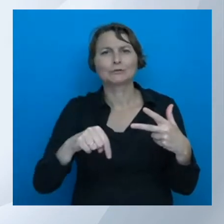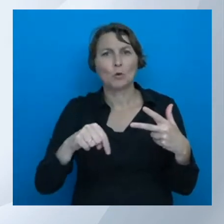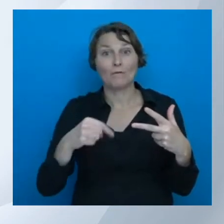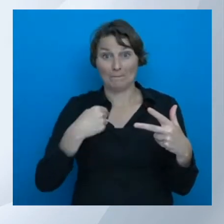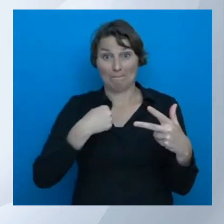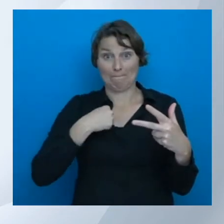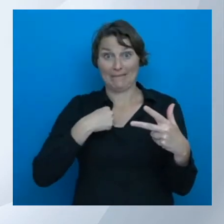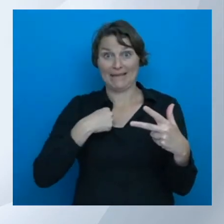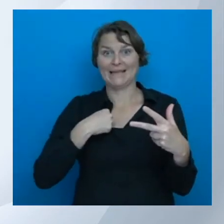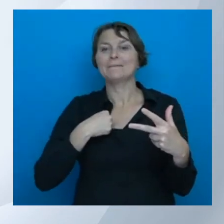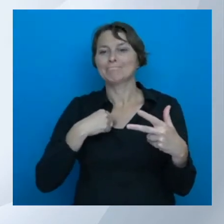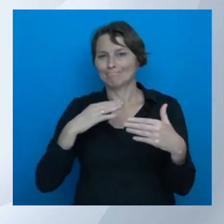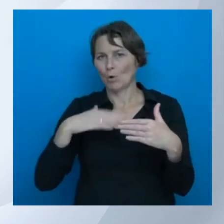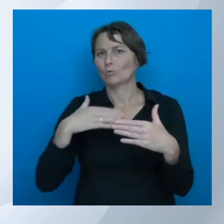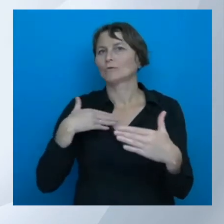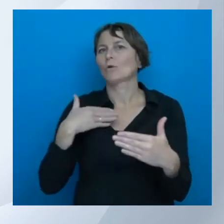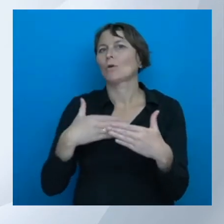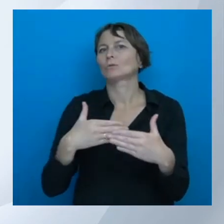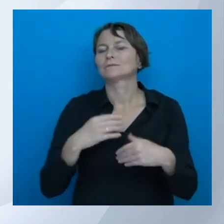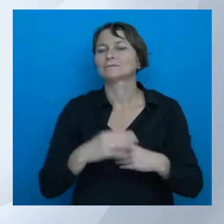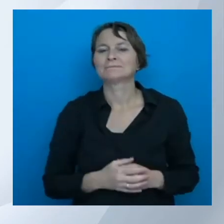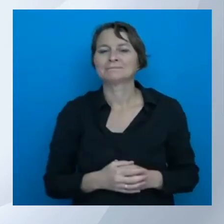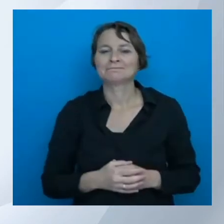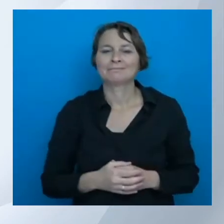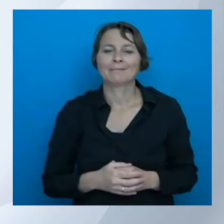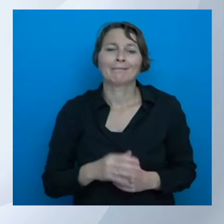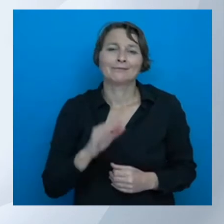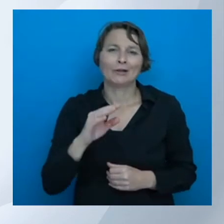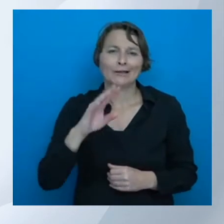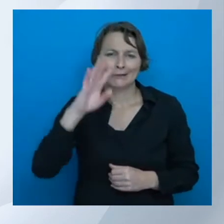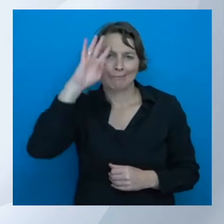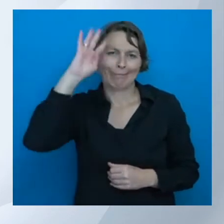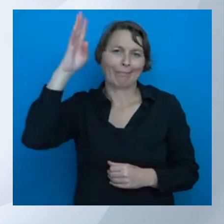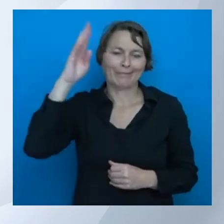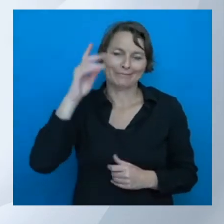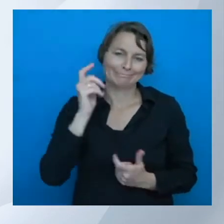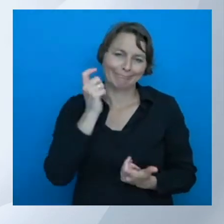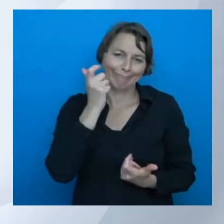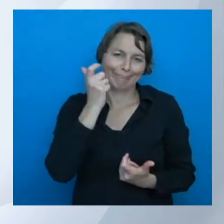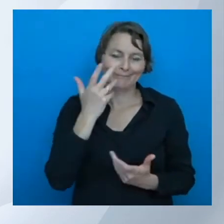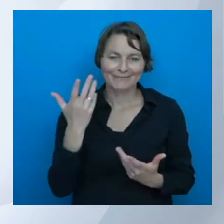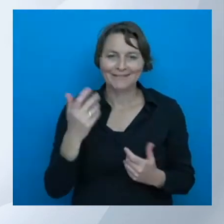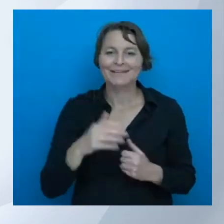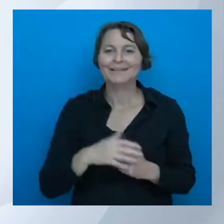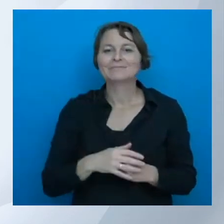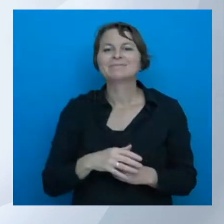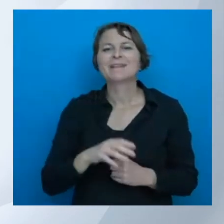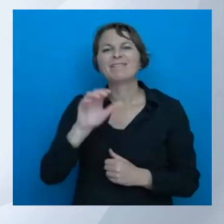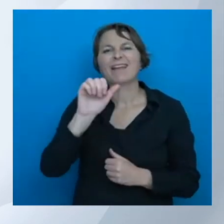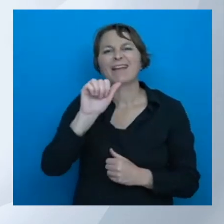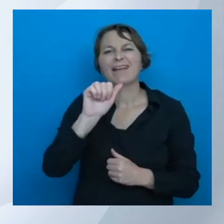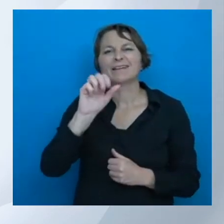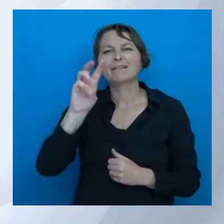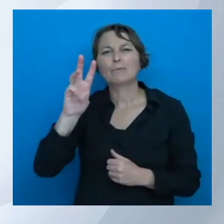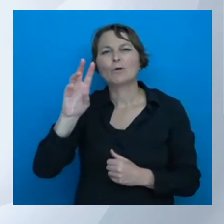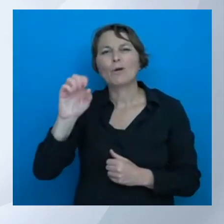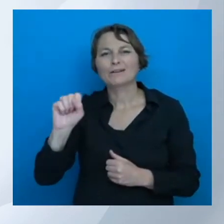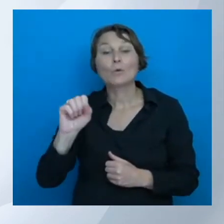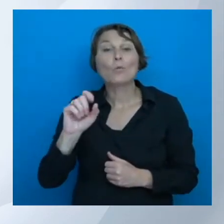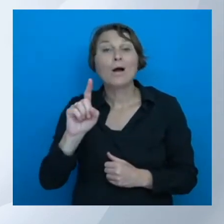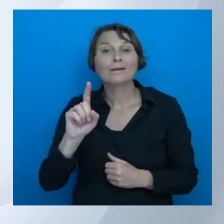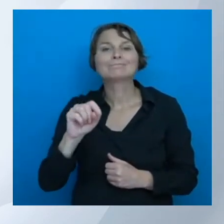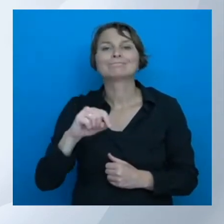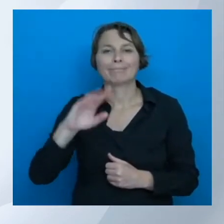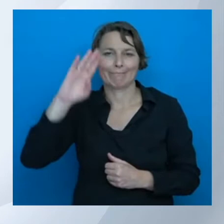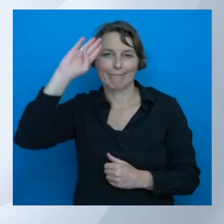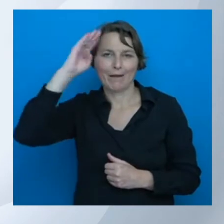I've also spun up, just for a laugh, a service on AWS in Ireland. This is just sitting on an EC2 instance. We